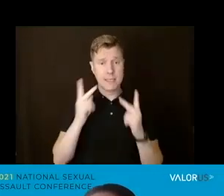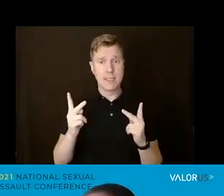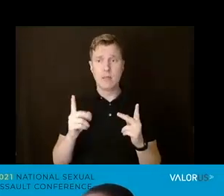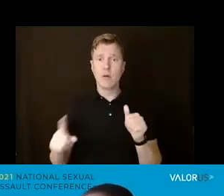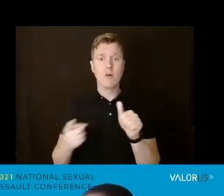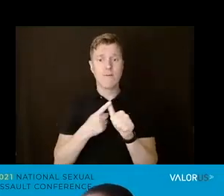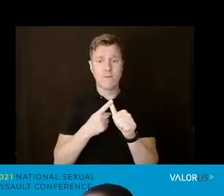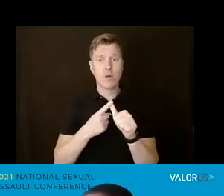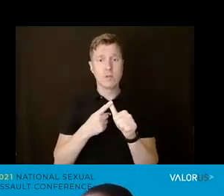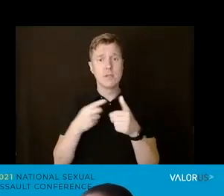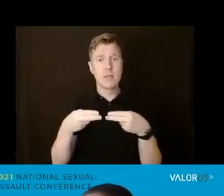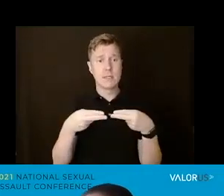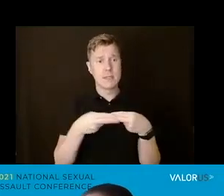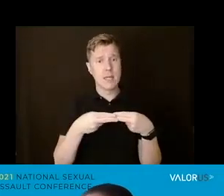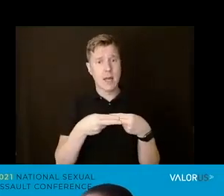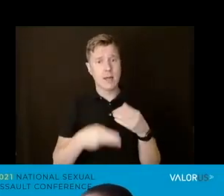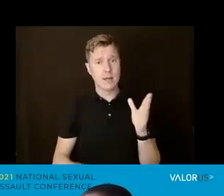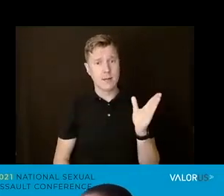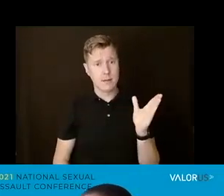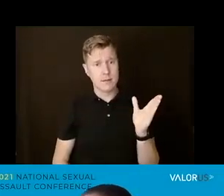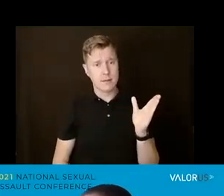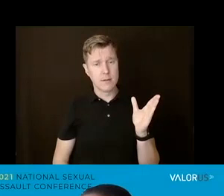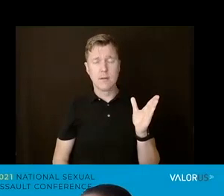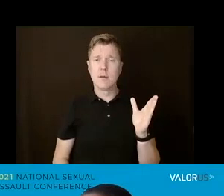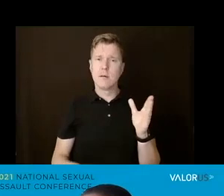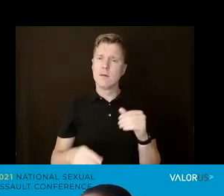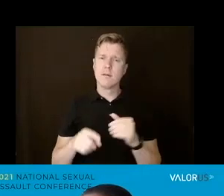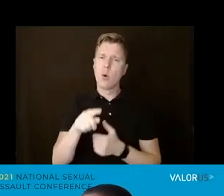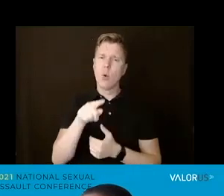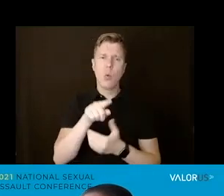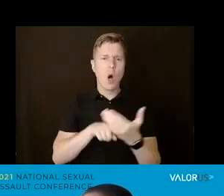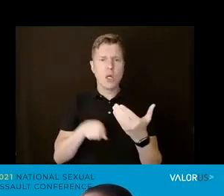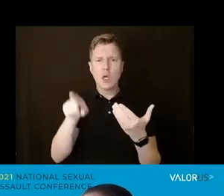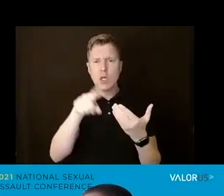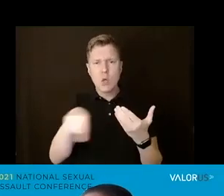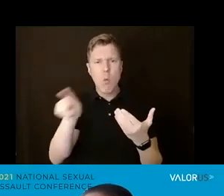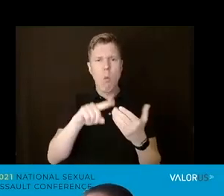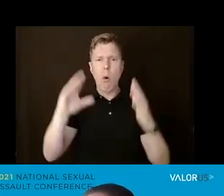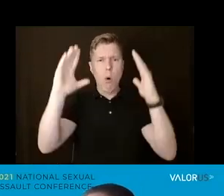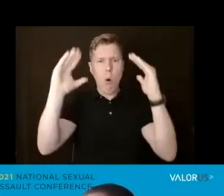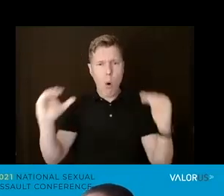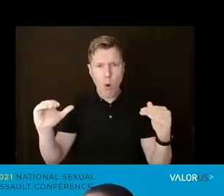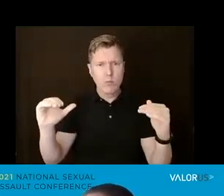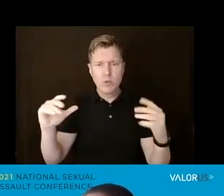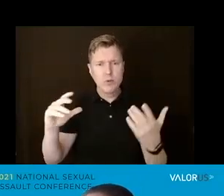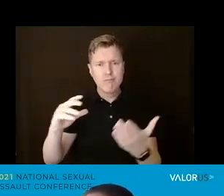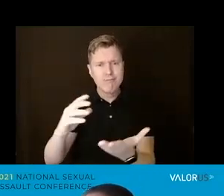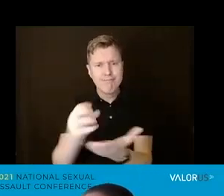the first slide is, what do you hope to get out of